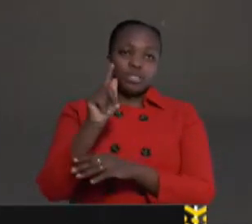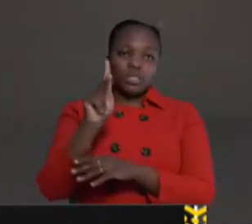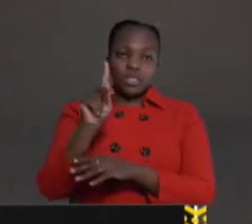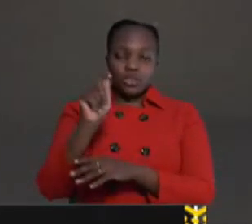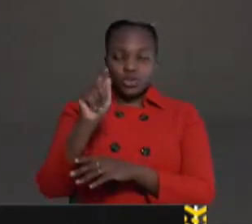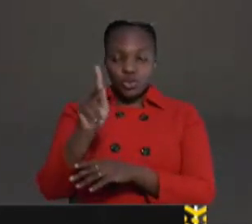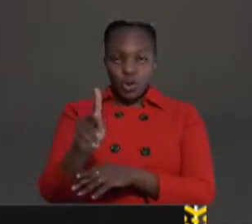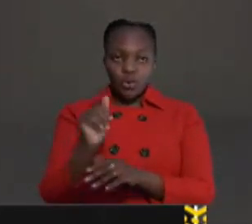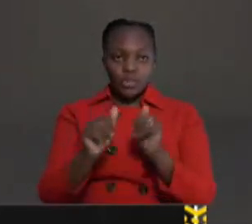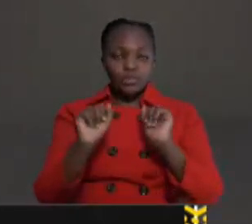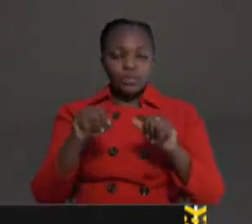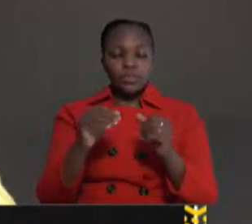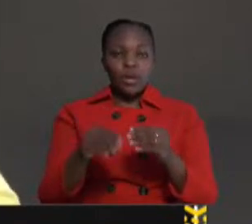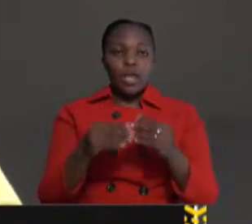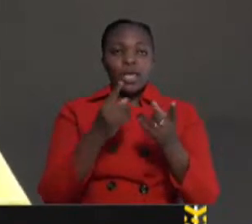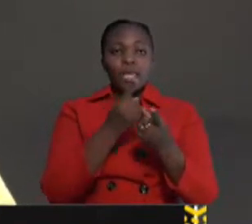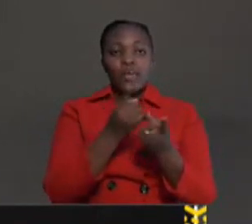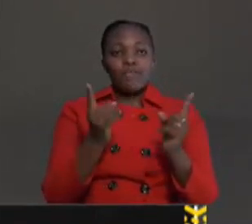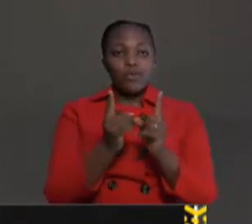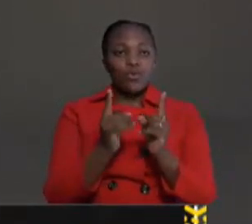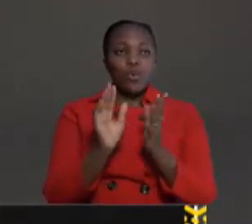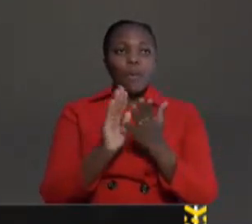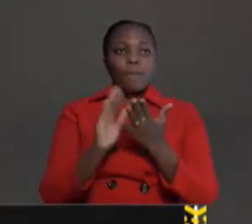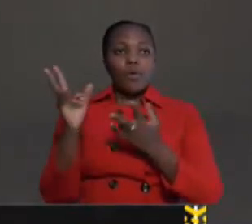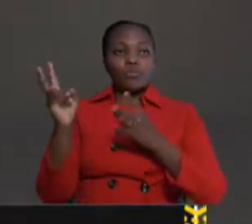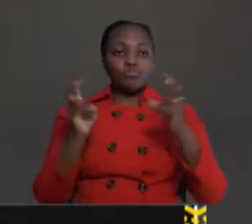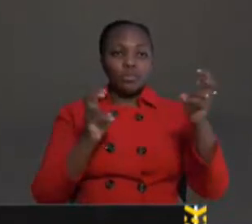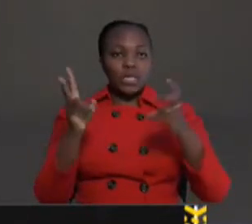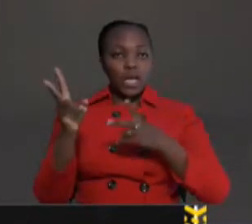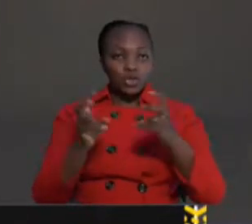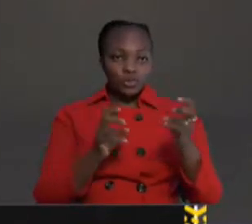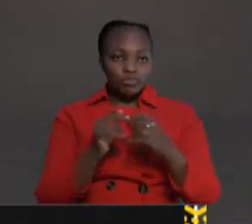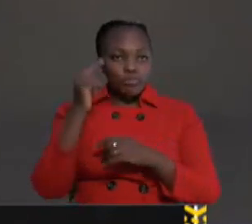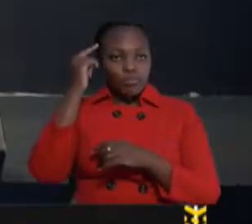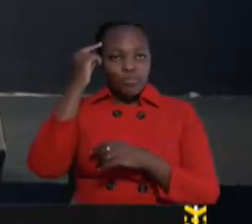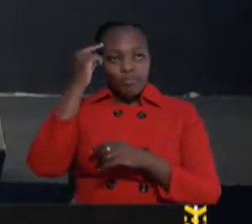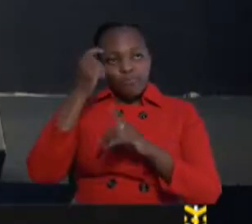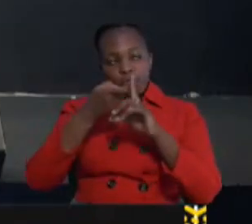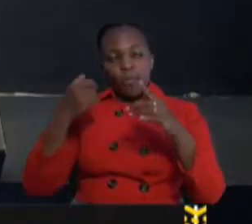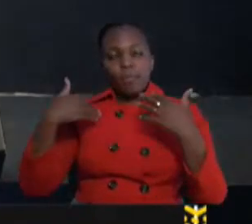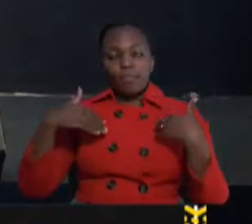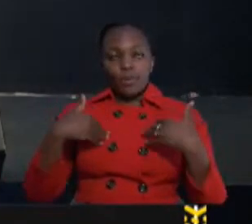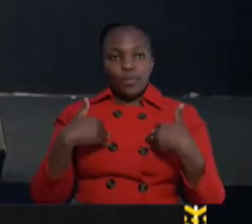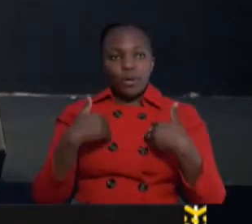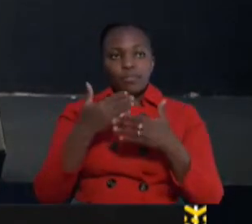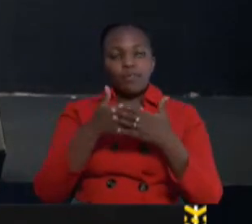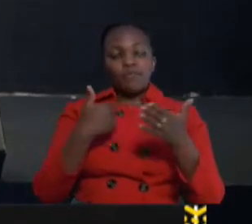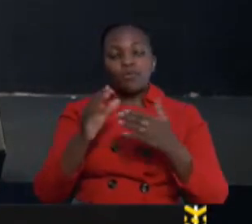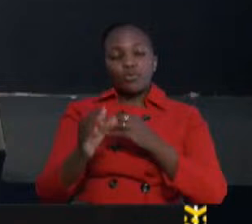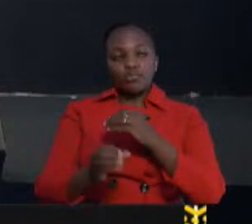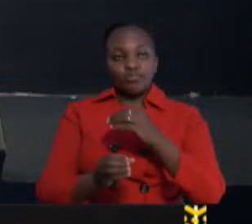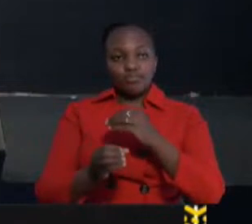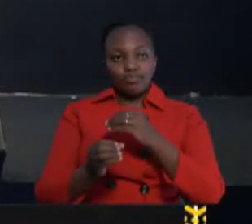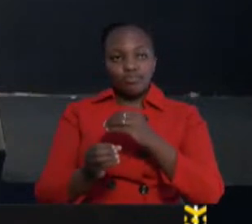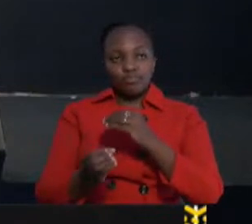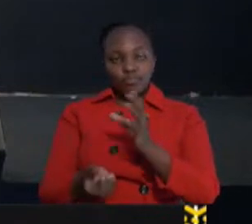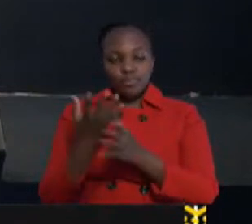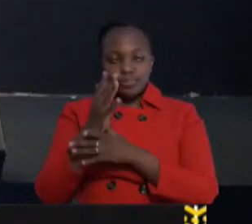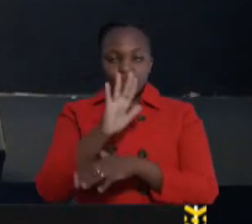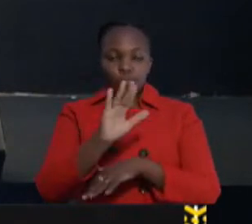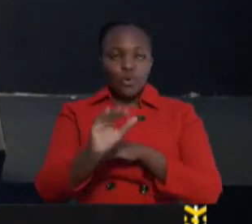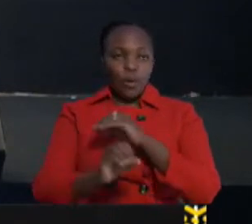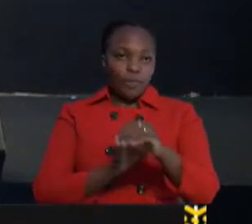you more traction and build your community before you release your film. So people get it wrong